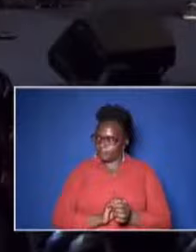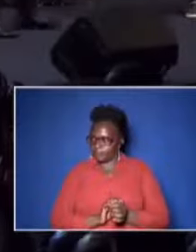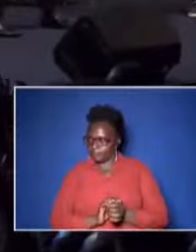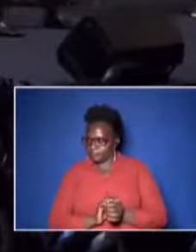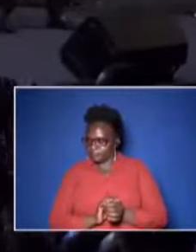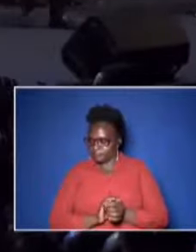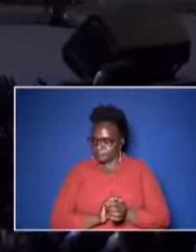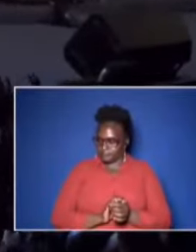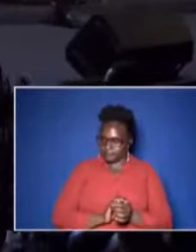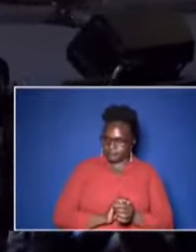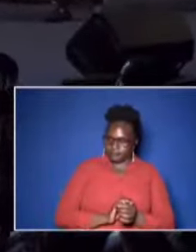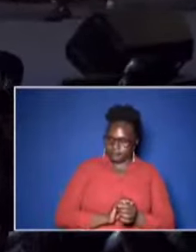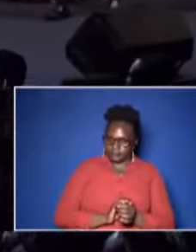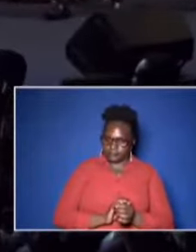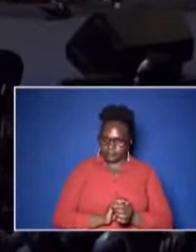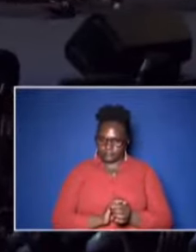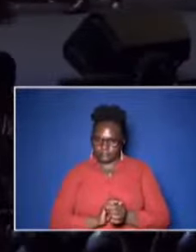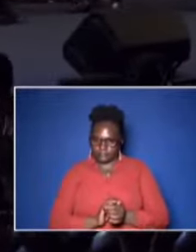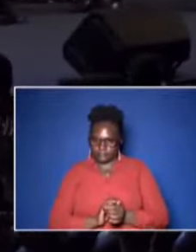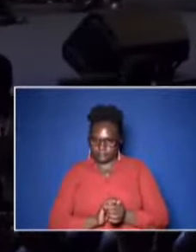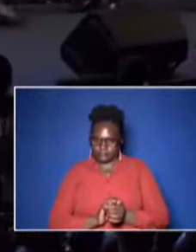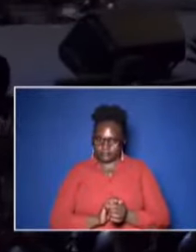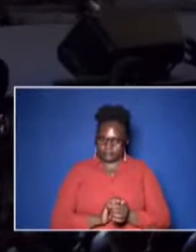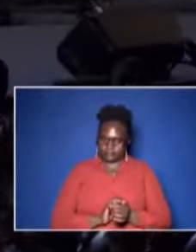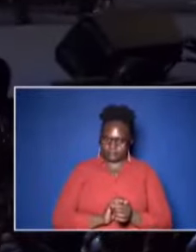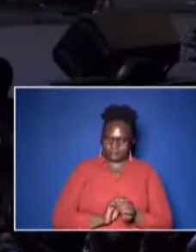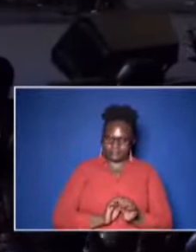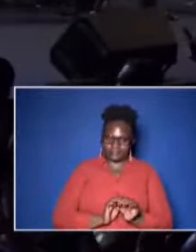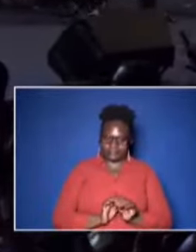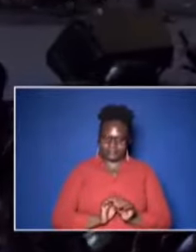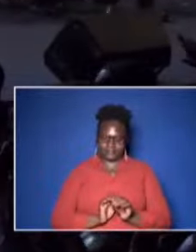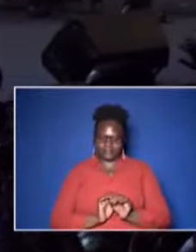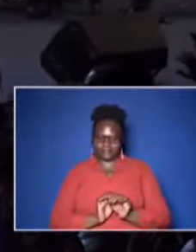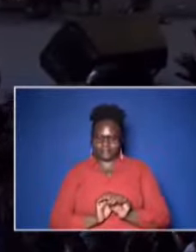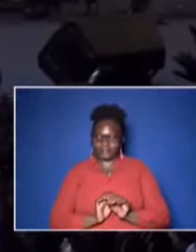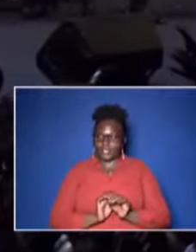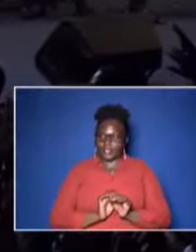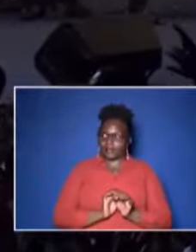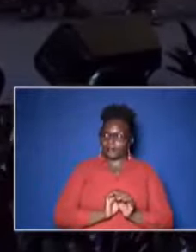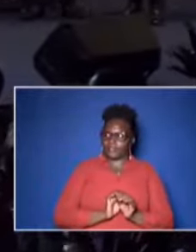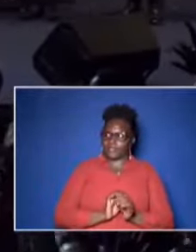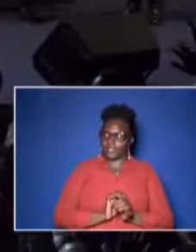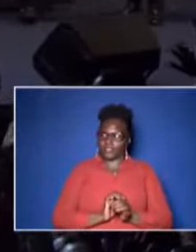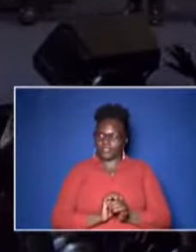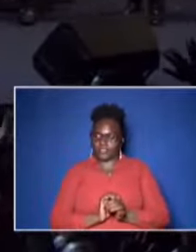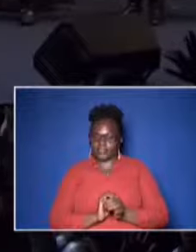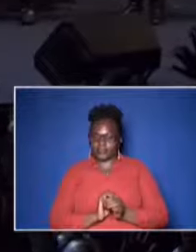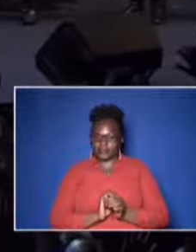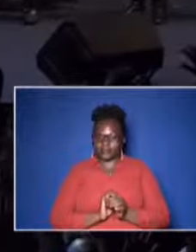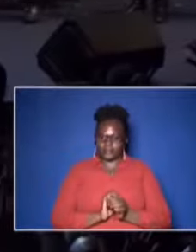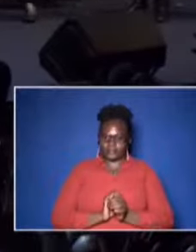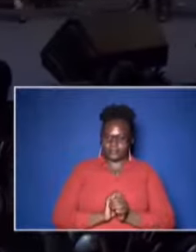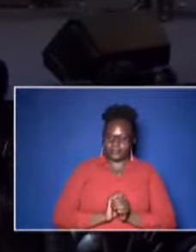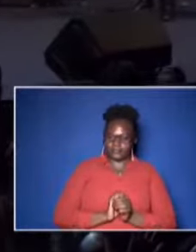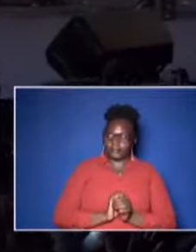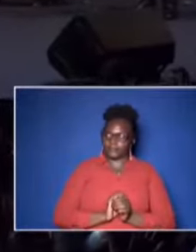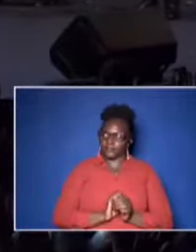please security is they they they they won't break they won't break